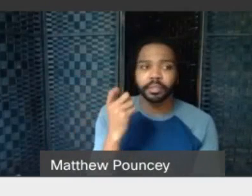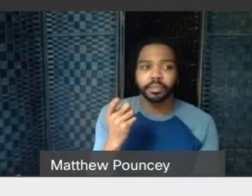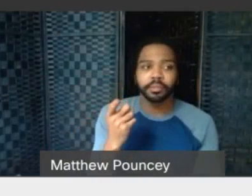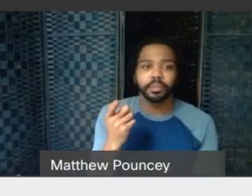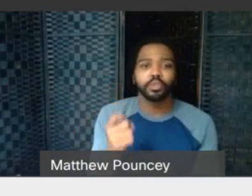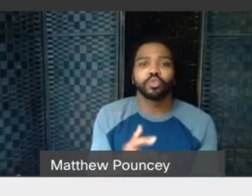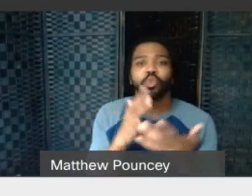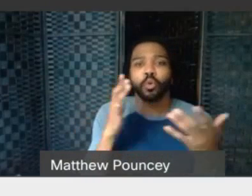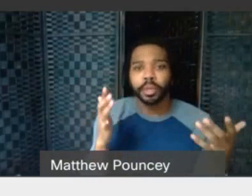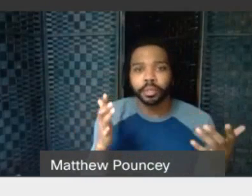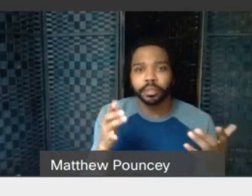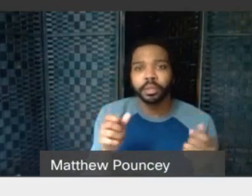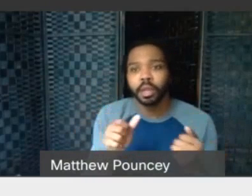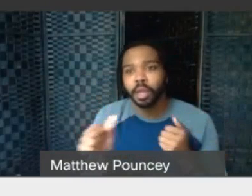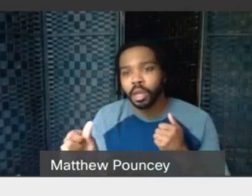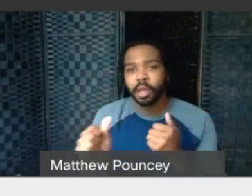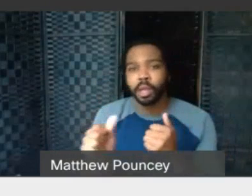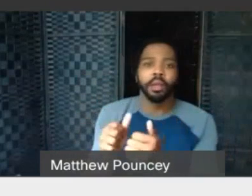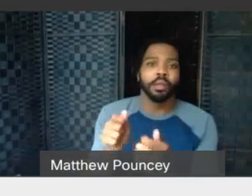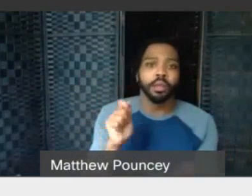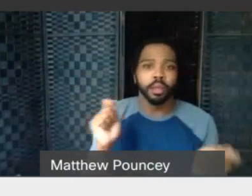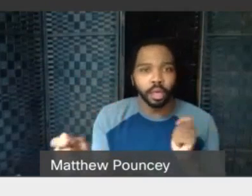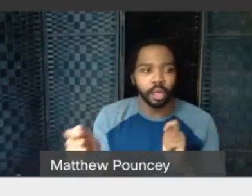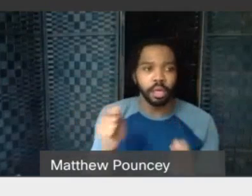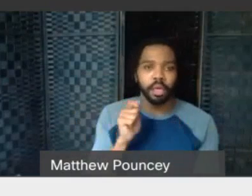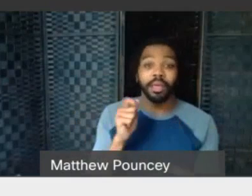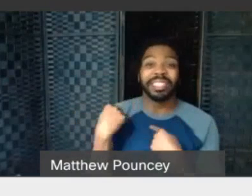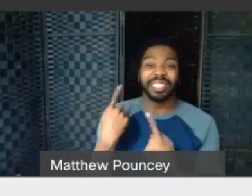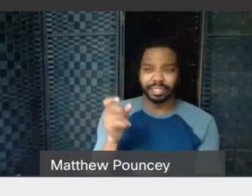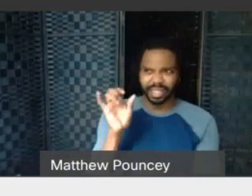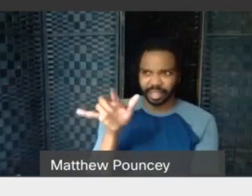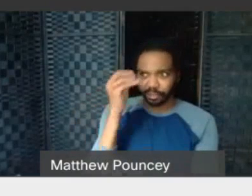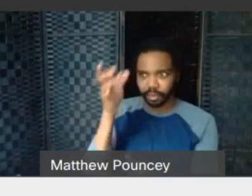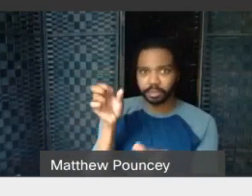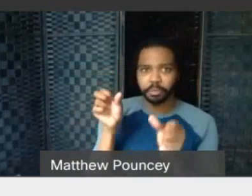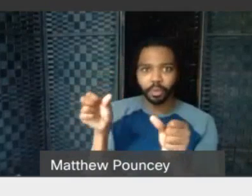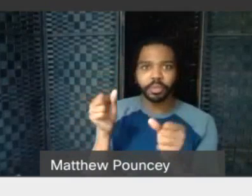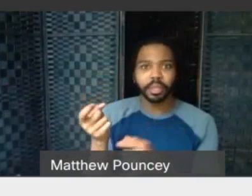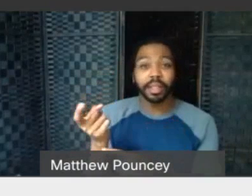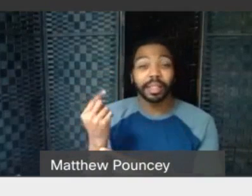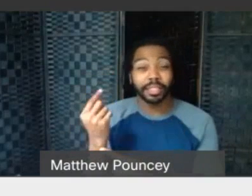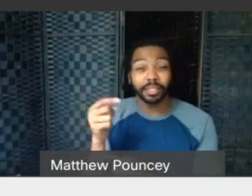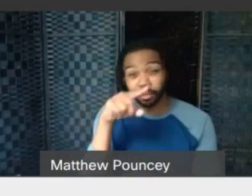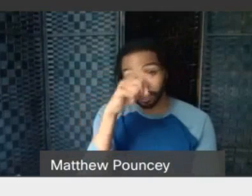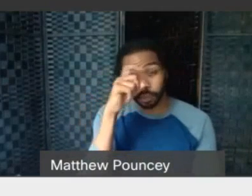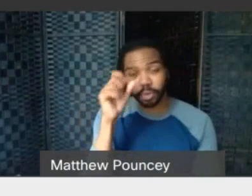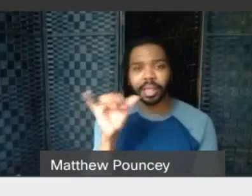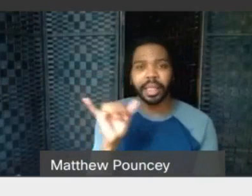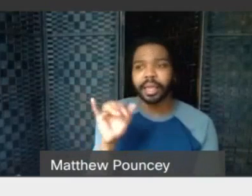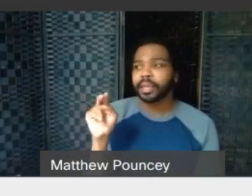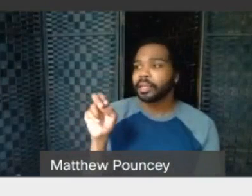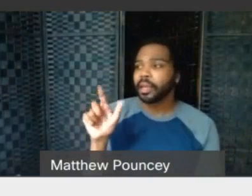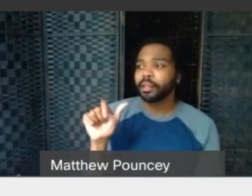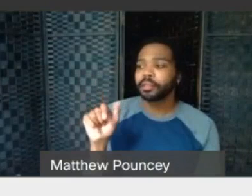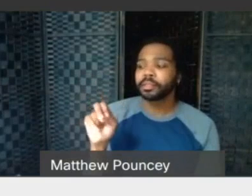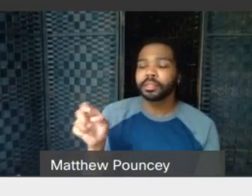been so much that has happened since that was posted last summer. And so, as Nelson said, what you really